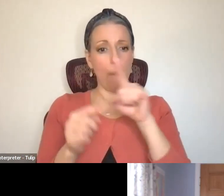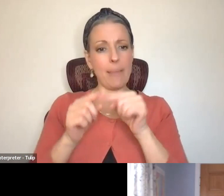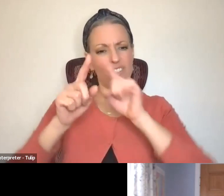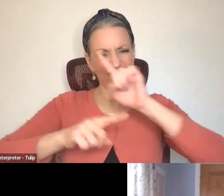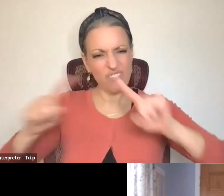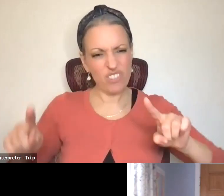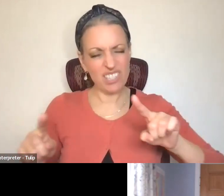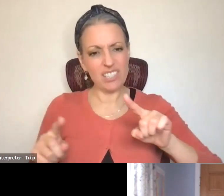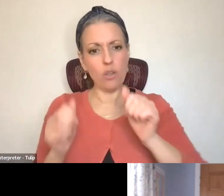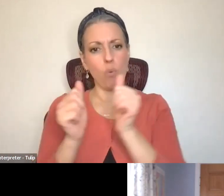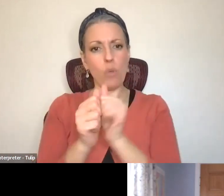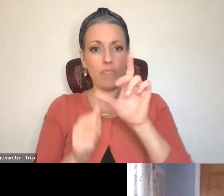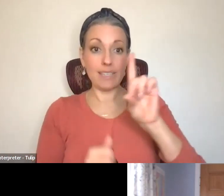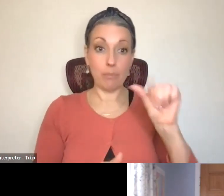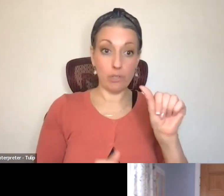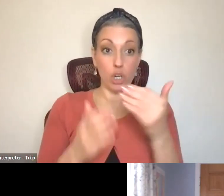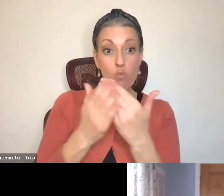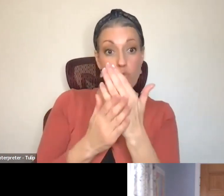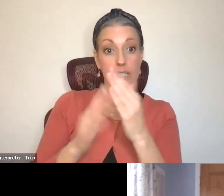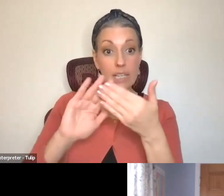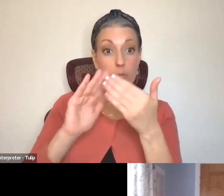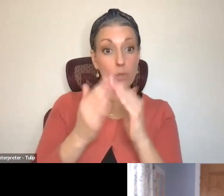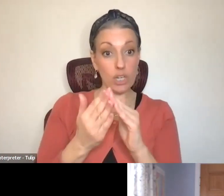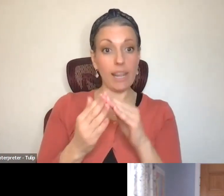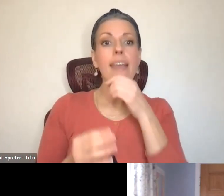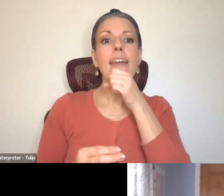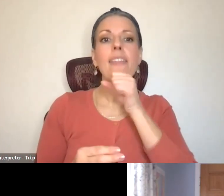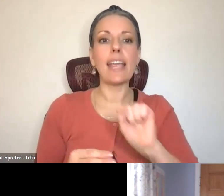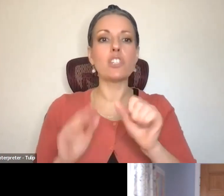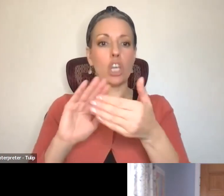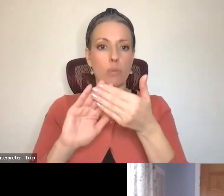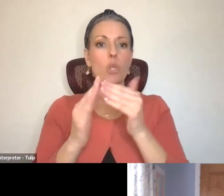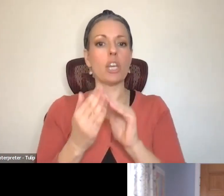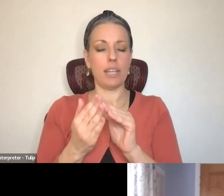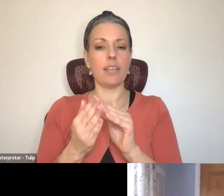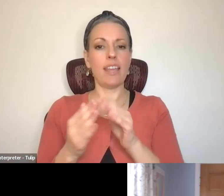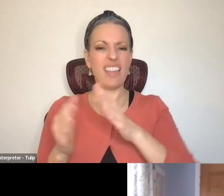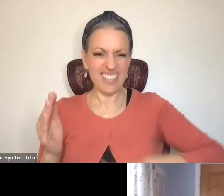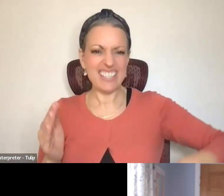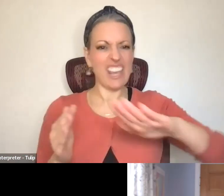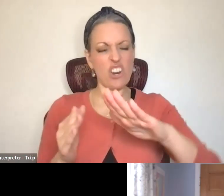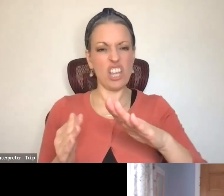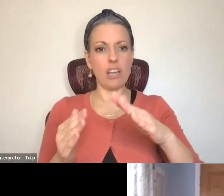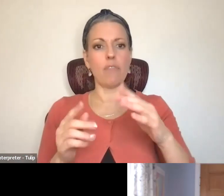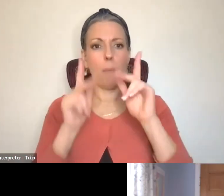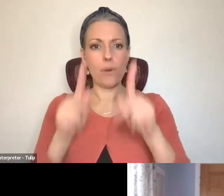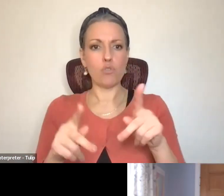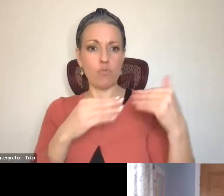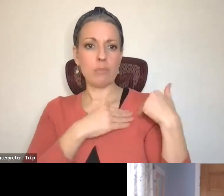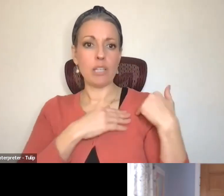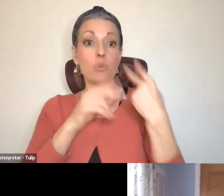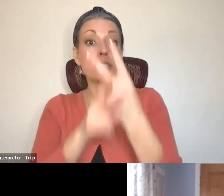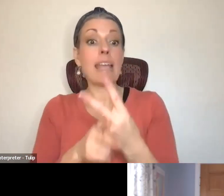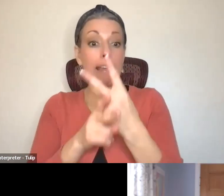differences between disability rights community and the aging community. And the area of conservatorship is one where I think some of